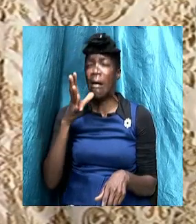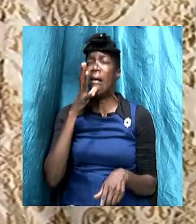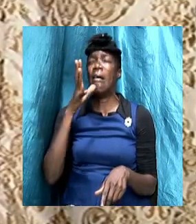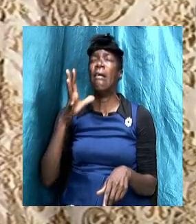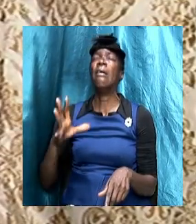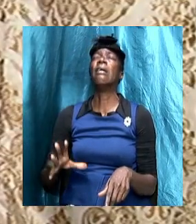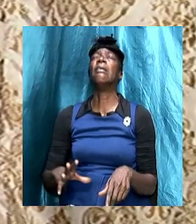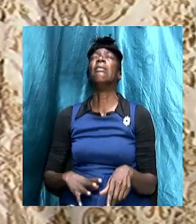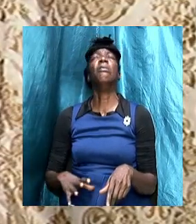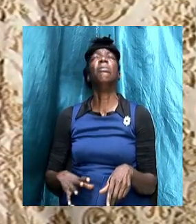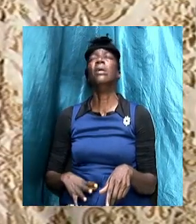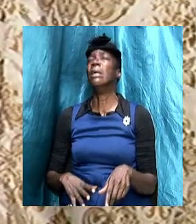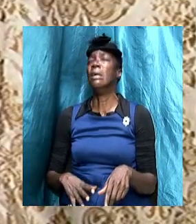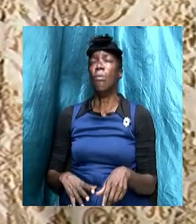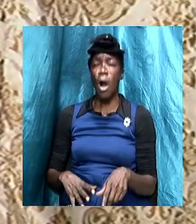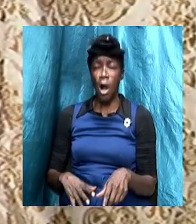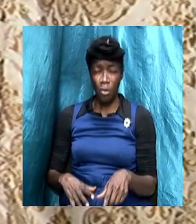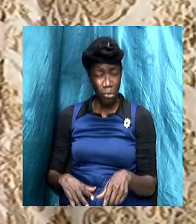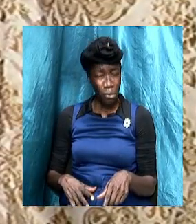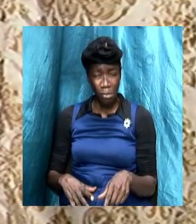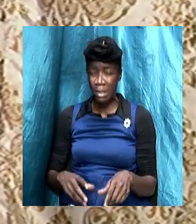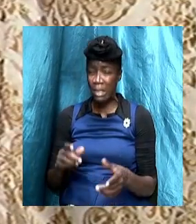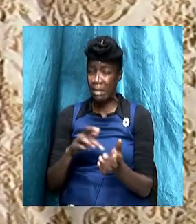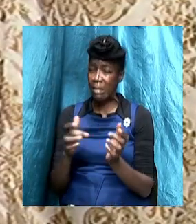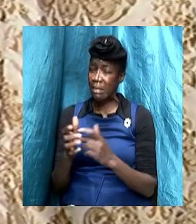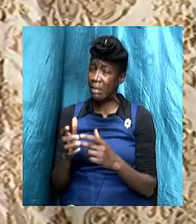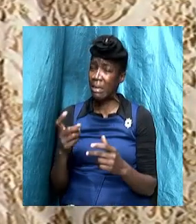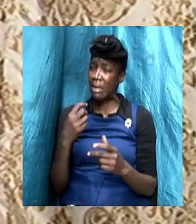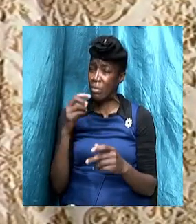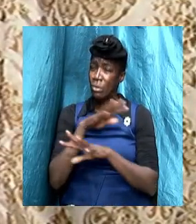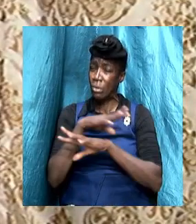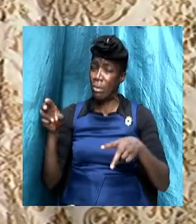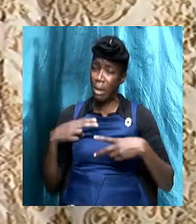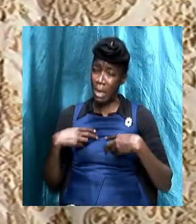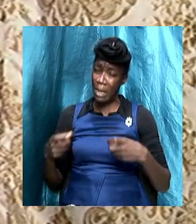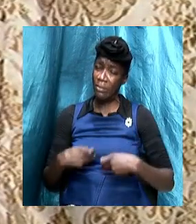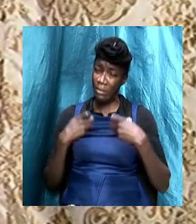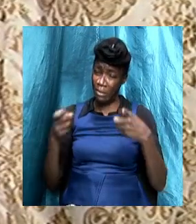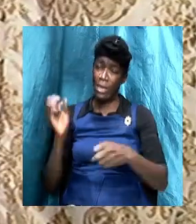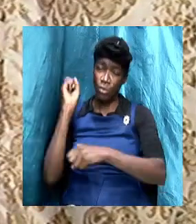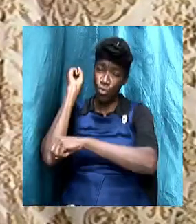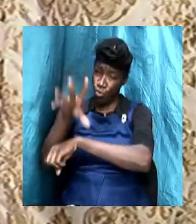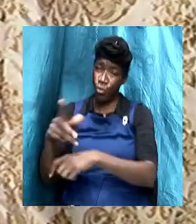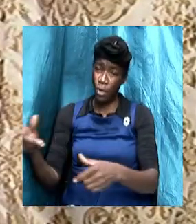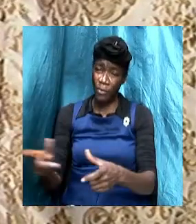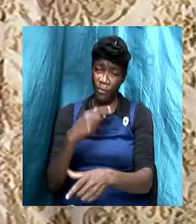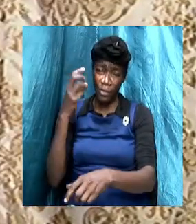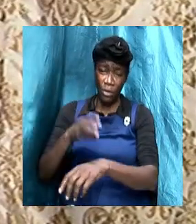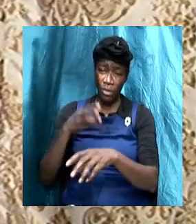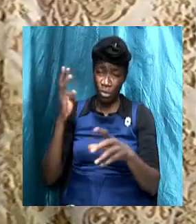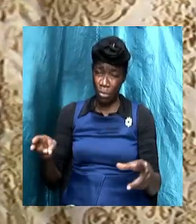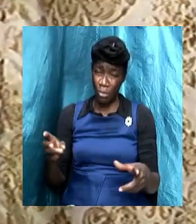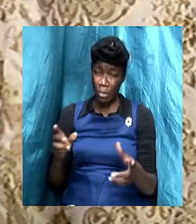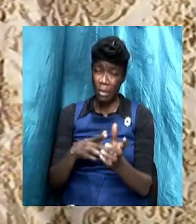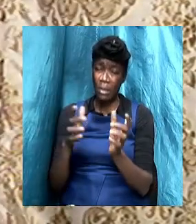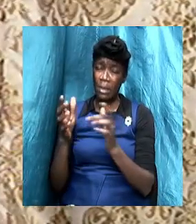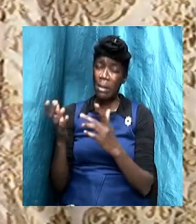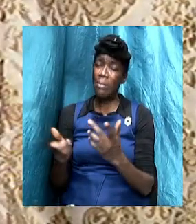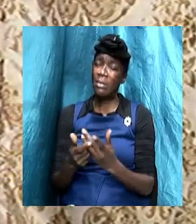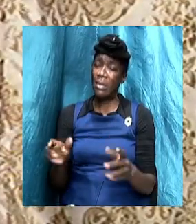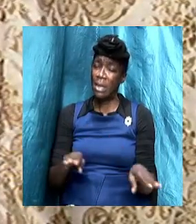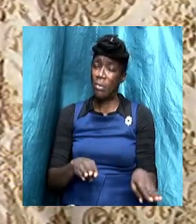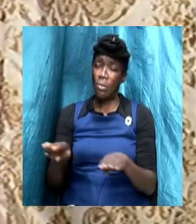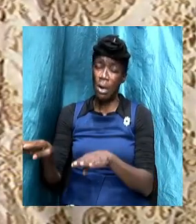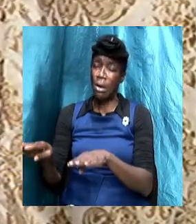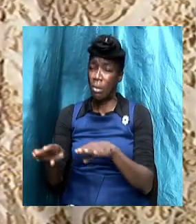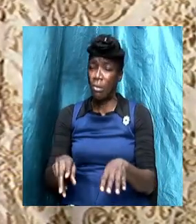said, that Jesus said, he that is without sin among you, let him cast the first stone. And the Bible said they walk out one from the greatest to the least.